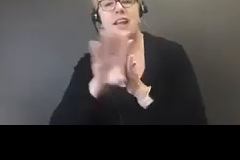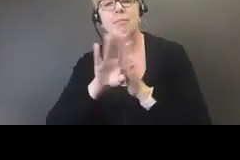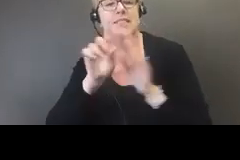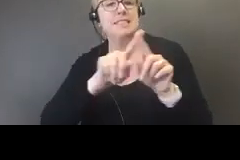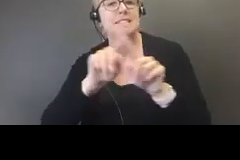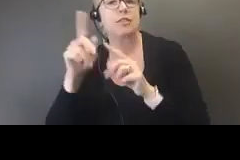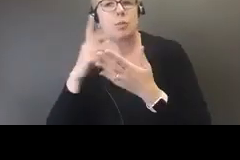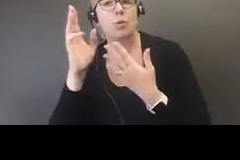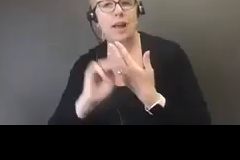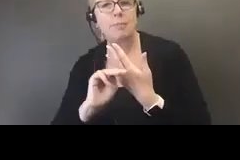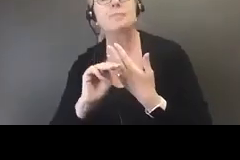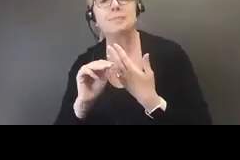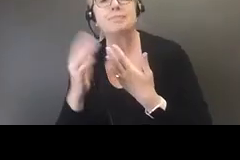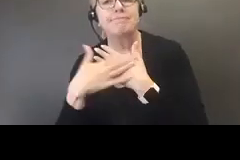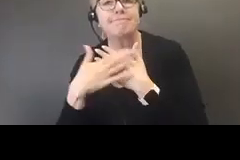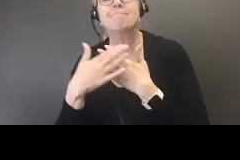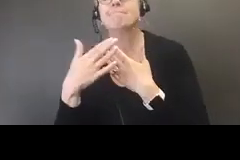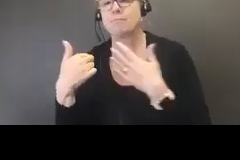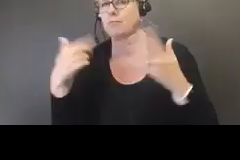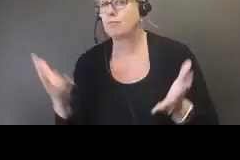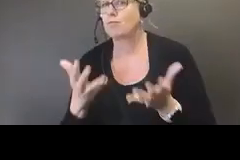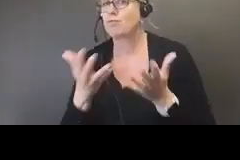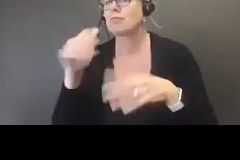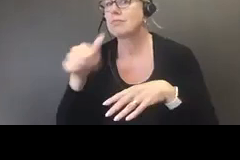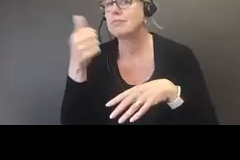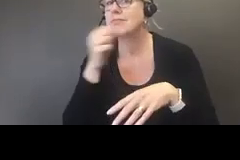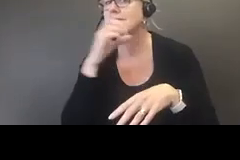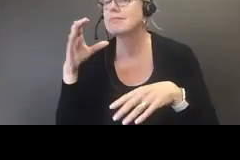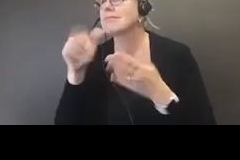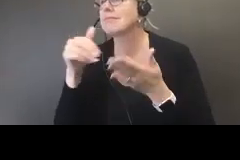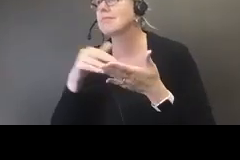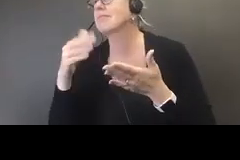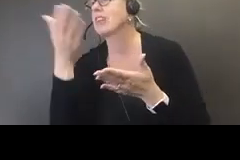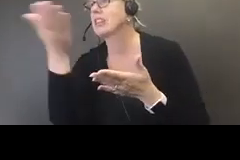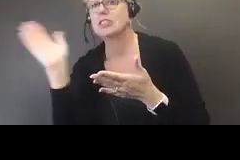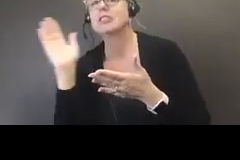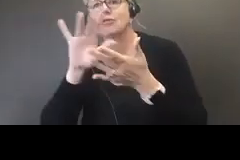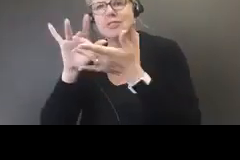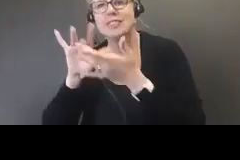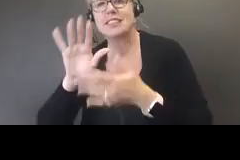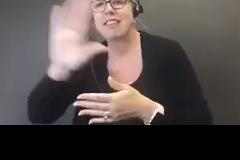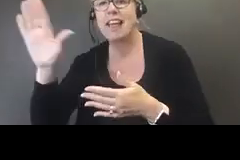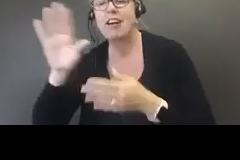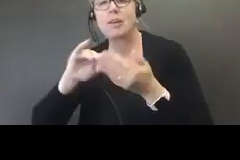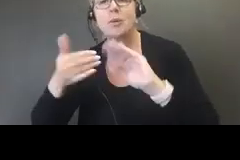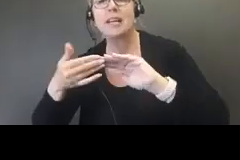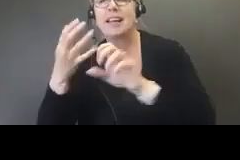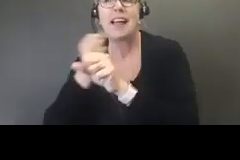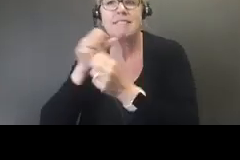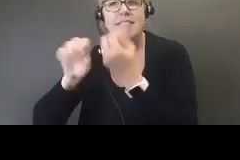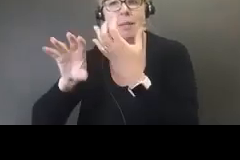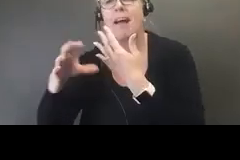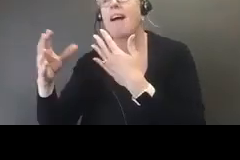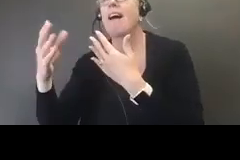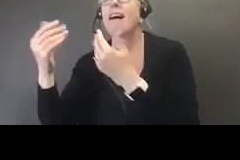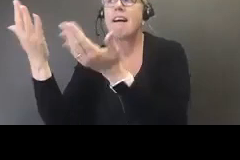guides. We do encourage other Senior Centres Without Walls as well to reach out to their participants and get feedback and suggestions